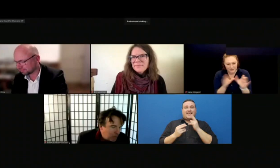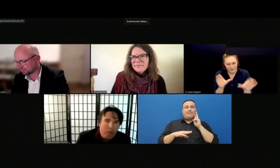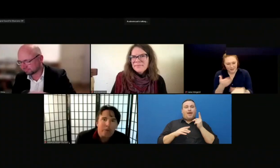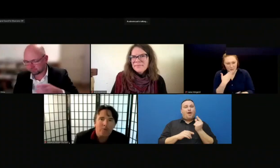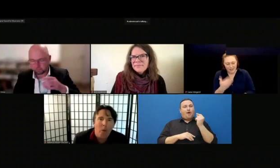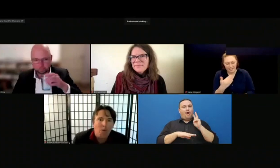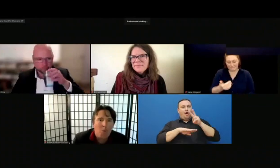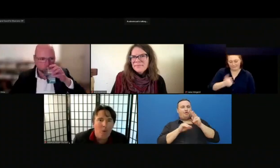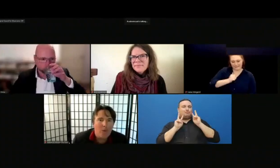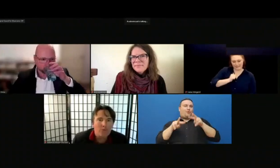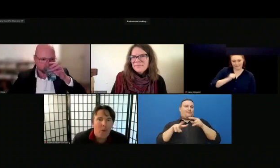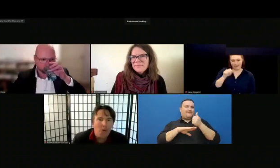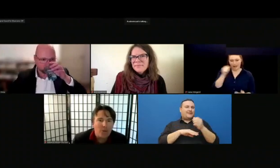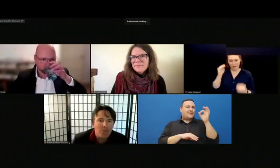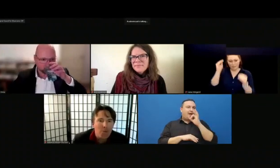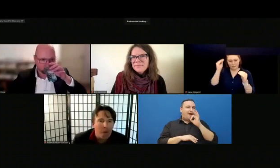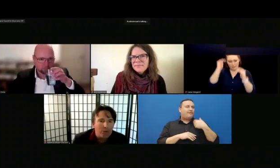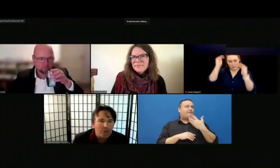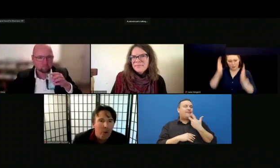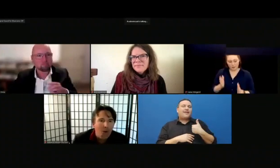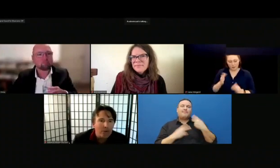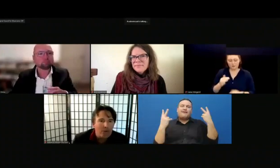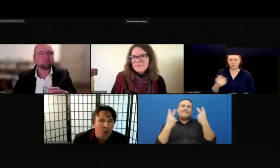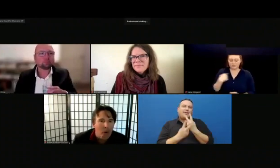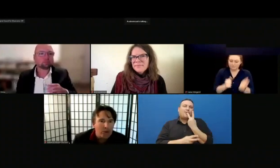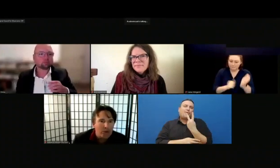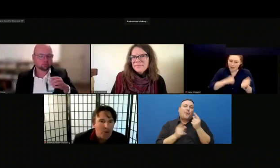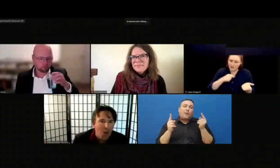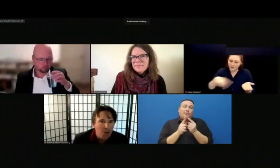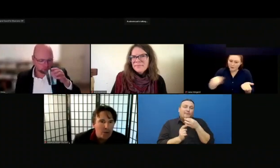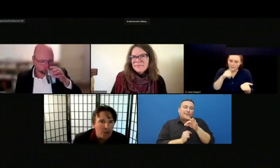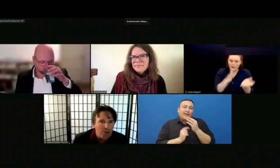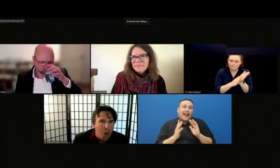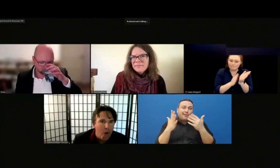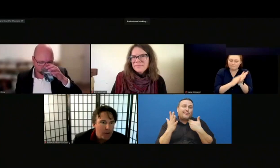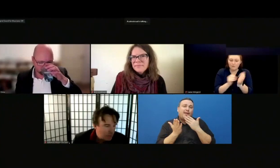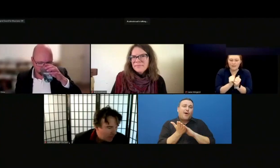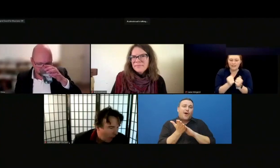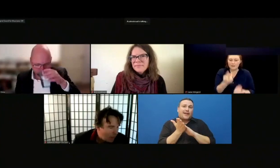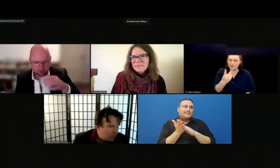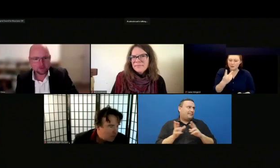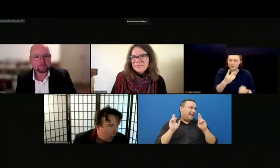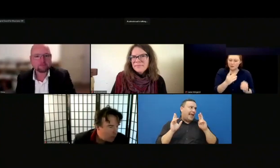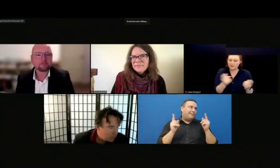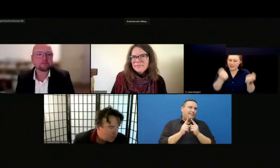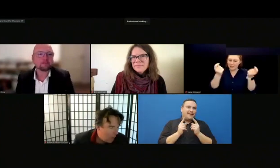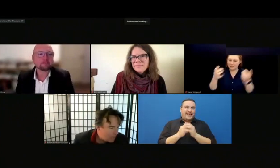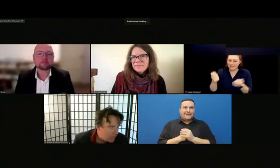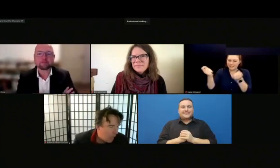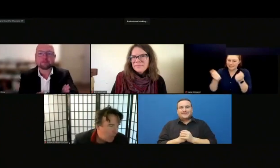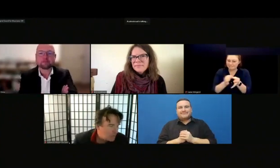promoter, Olga Capirci, are very proud of you, and we will congratulate you with 2 short laudacios. Hopefully they'll be